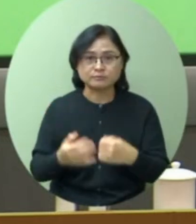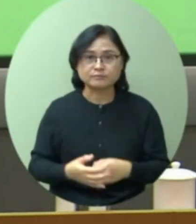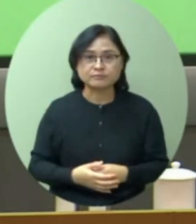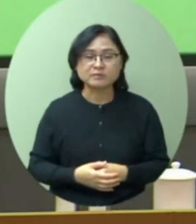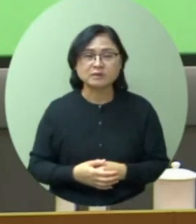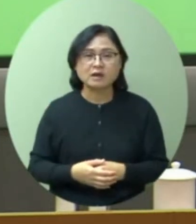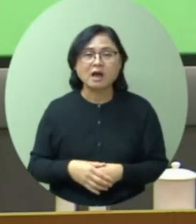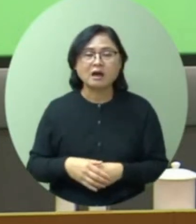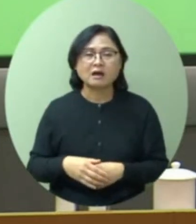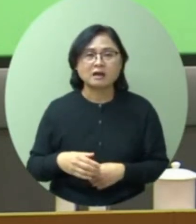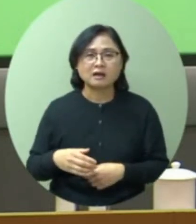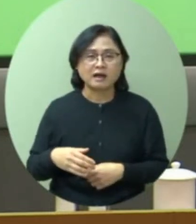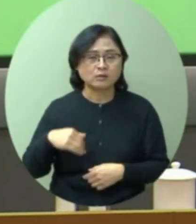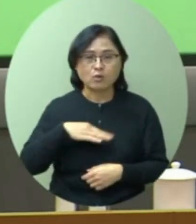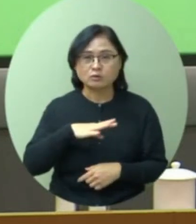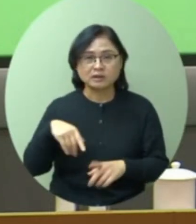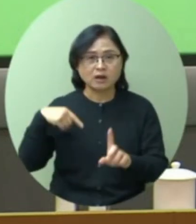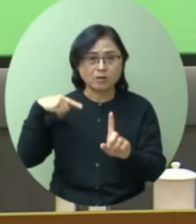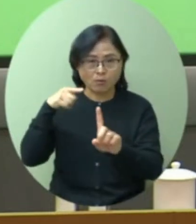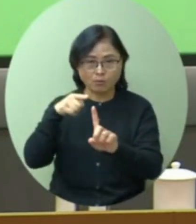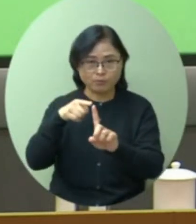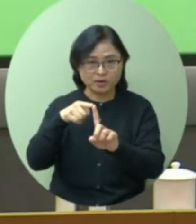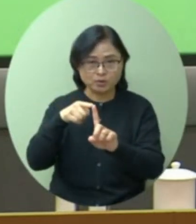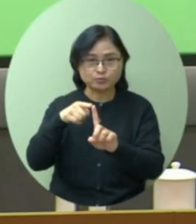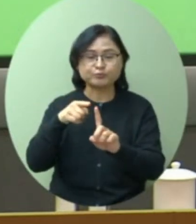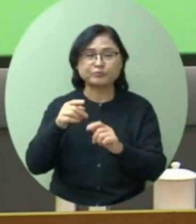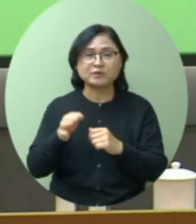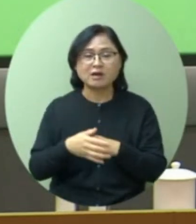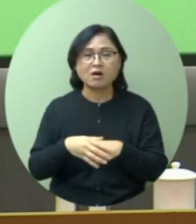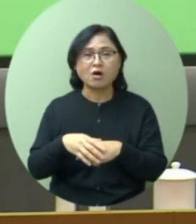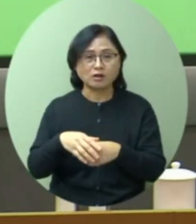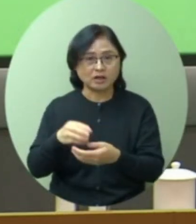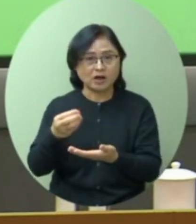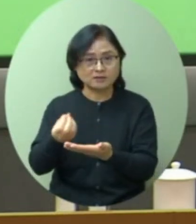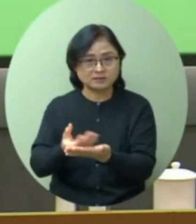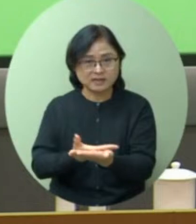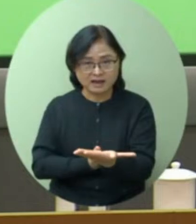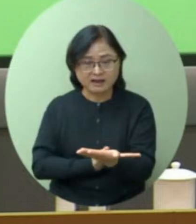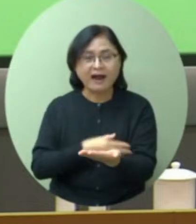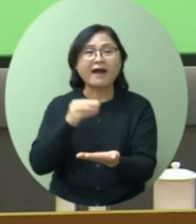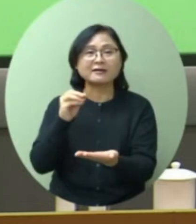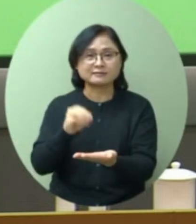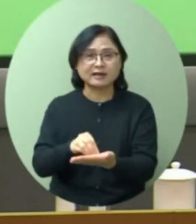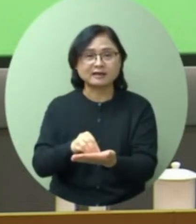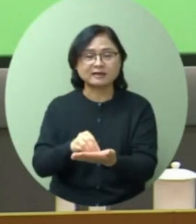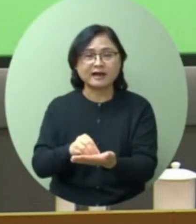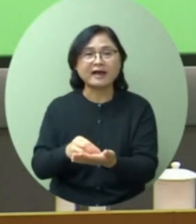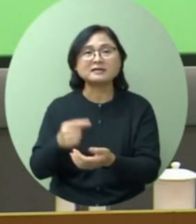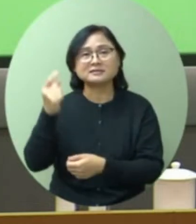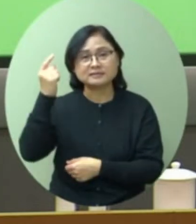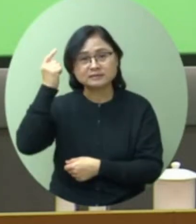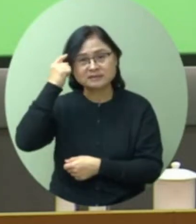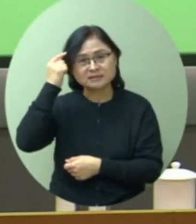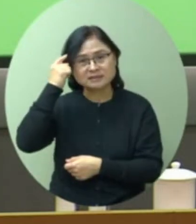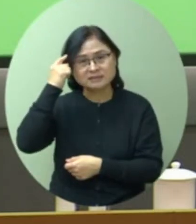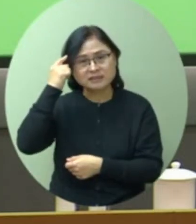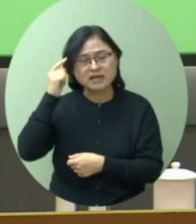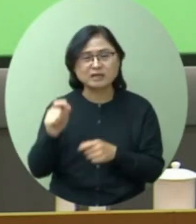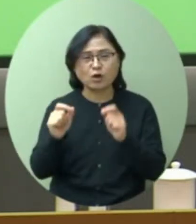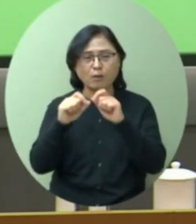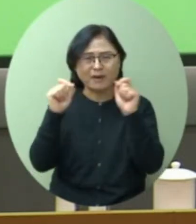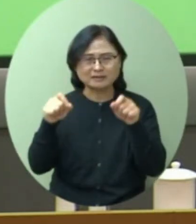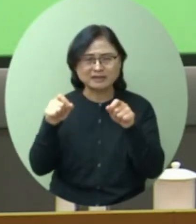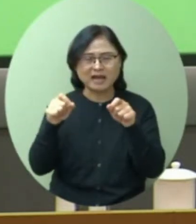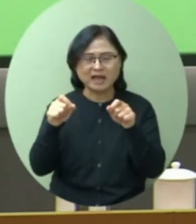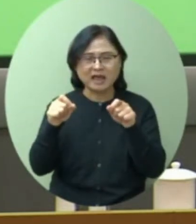policy knowing that it is a difficult matter. That is why